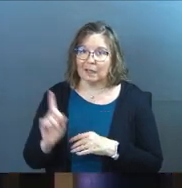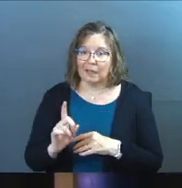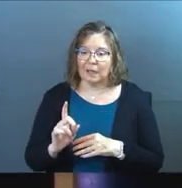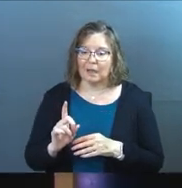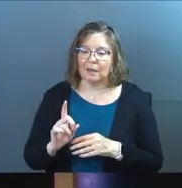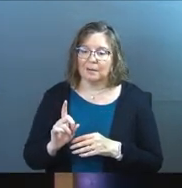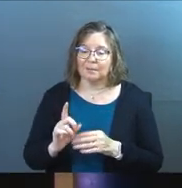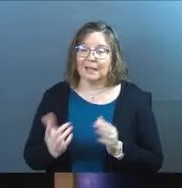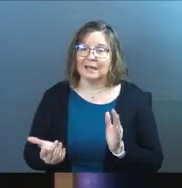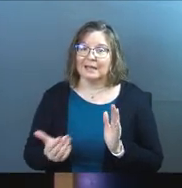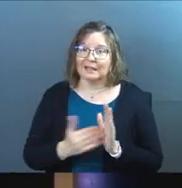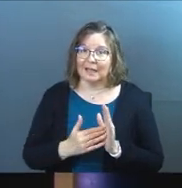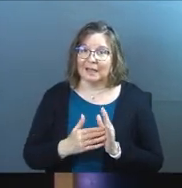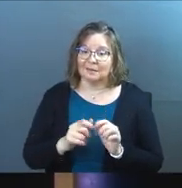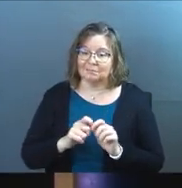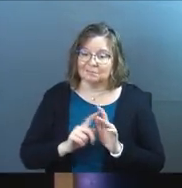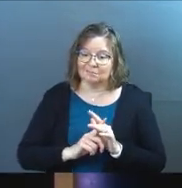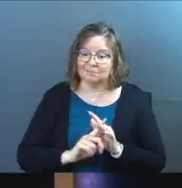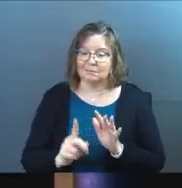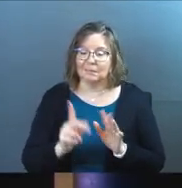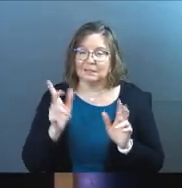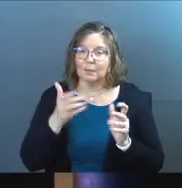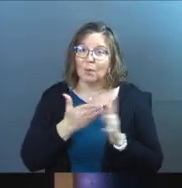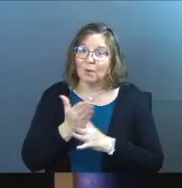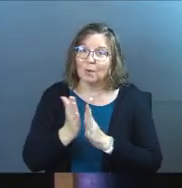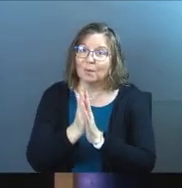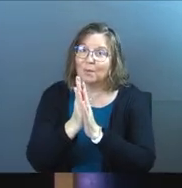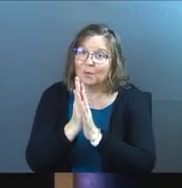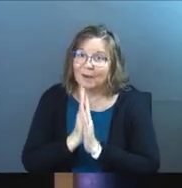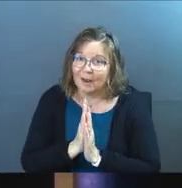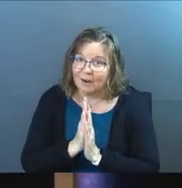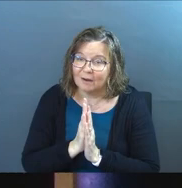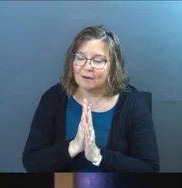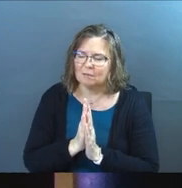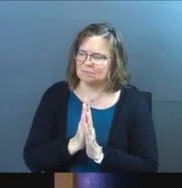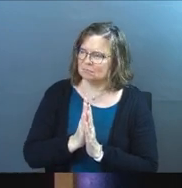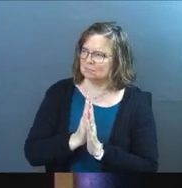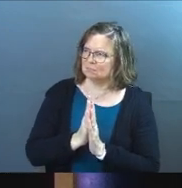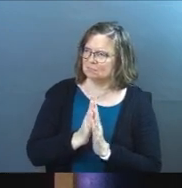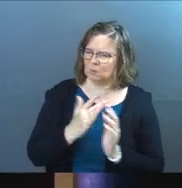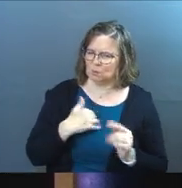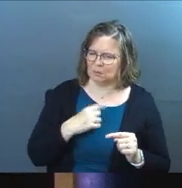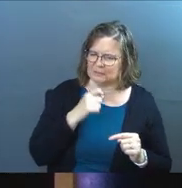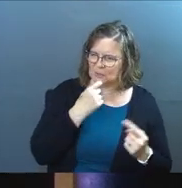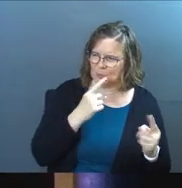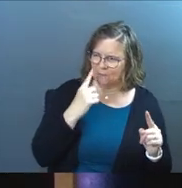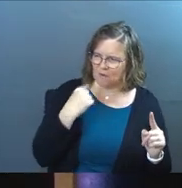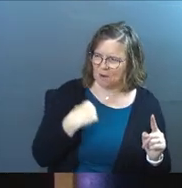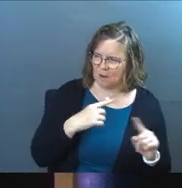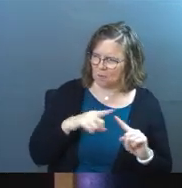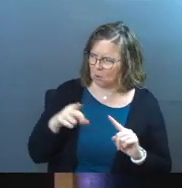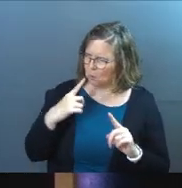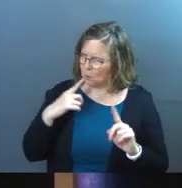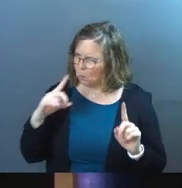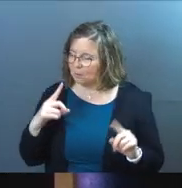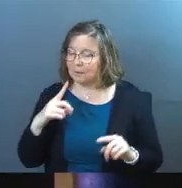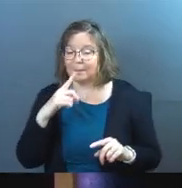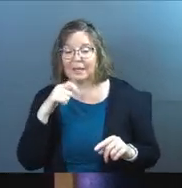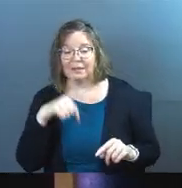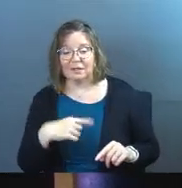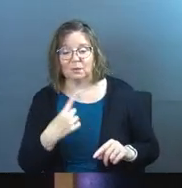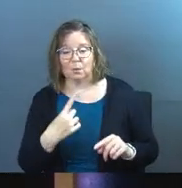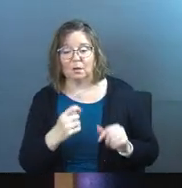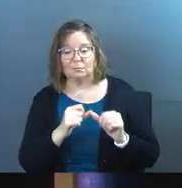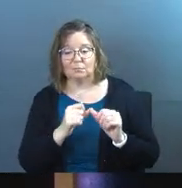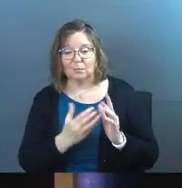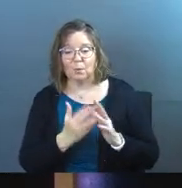he casts the demon out via prayer. And they're like, why couldn't we cast him out? And he says, because this